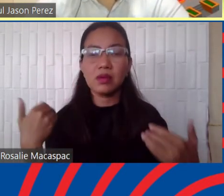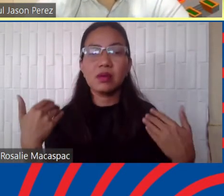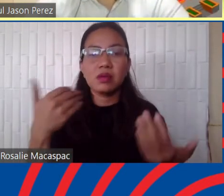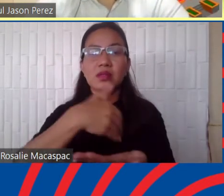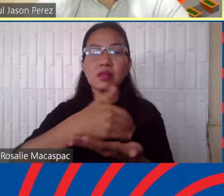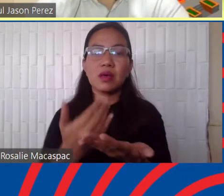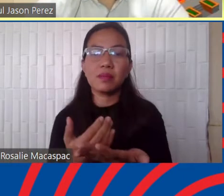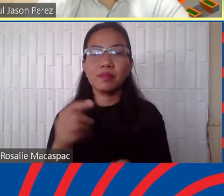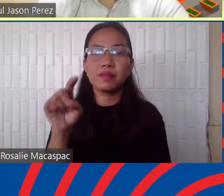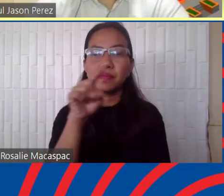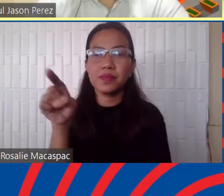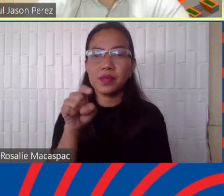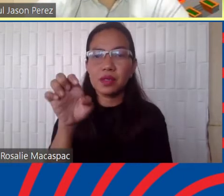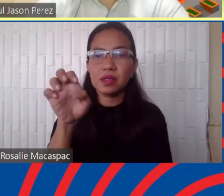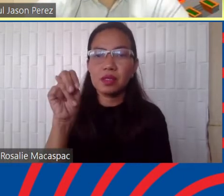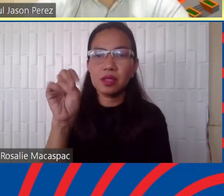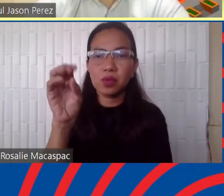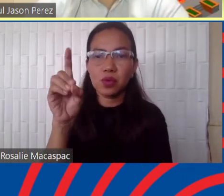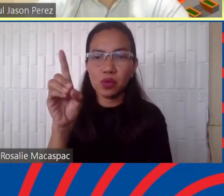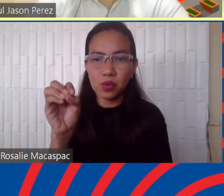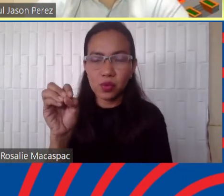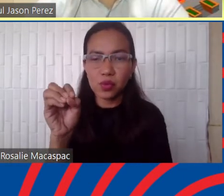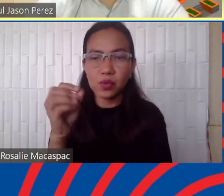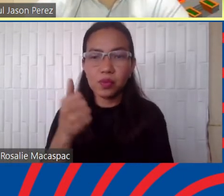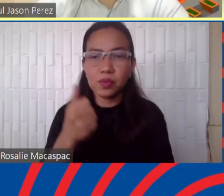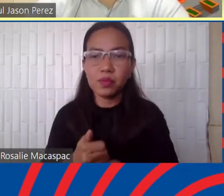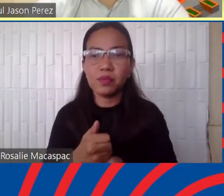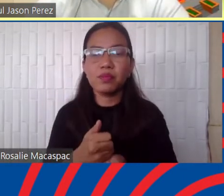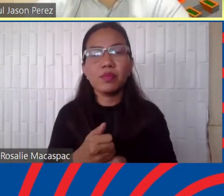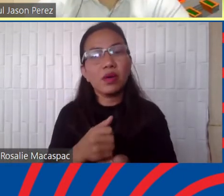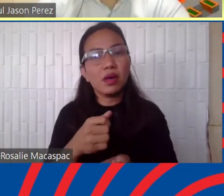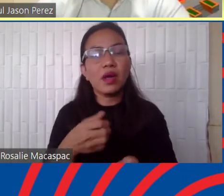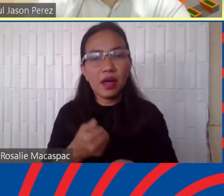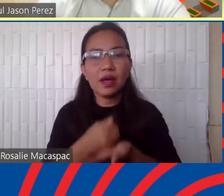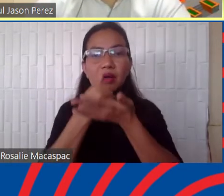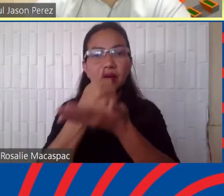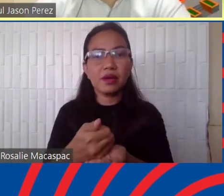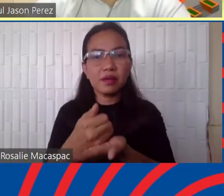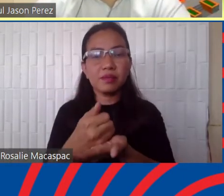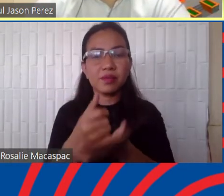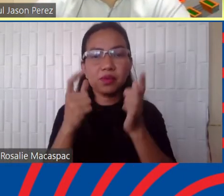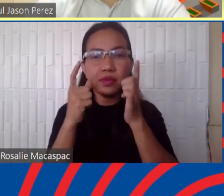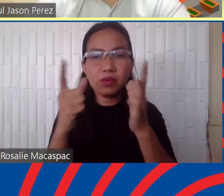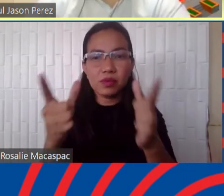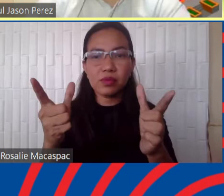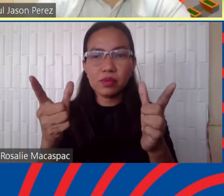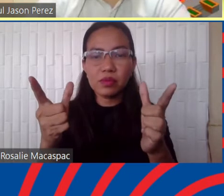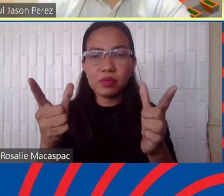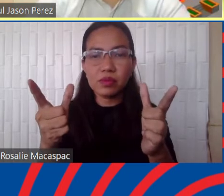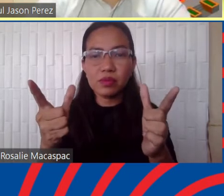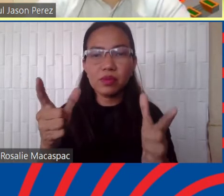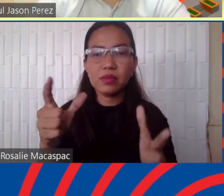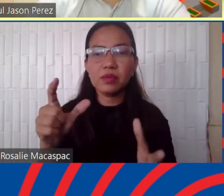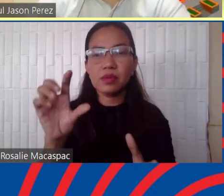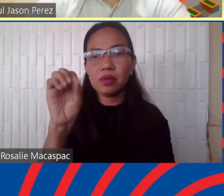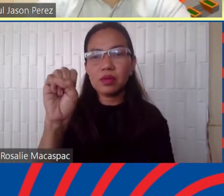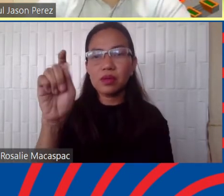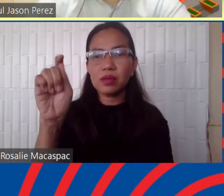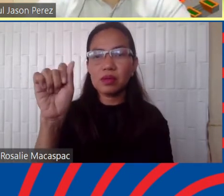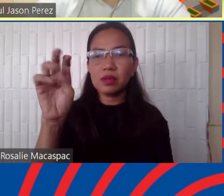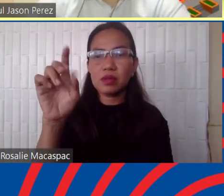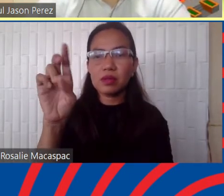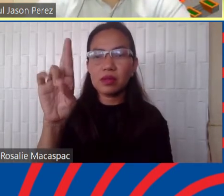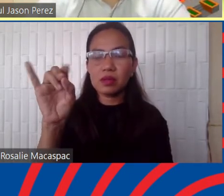here. These will help us identify the standard of